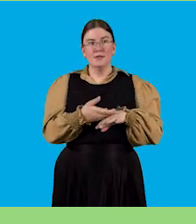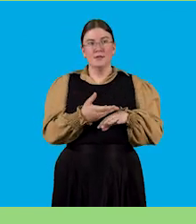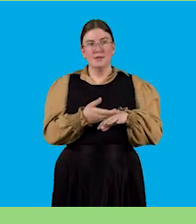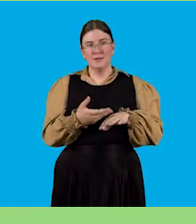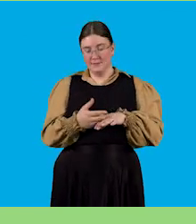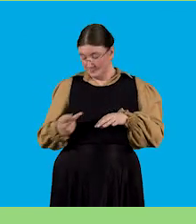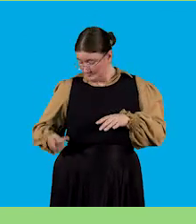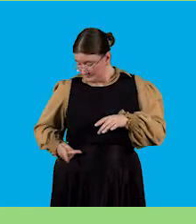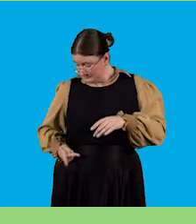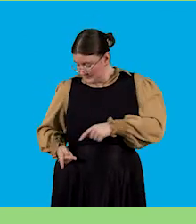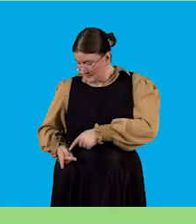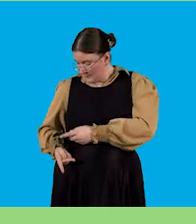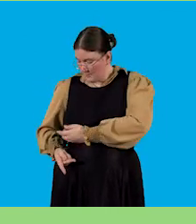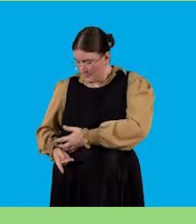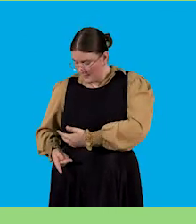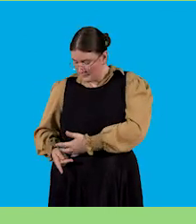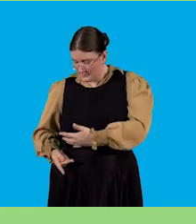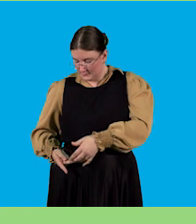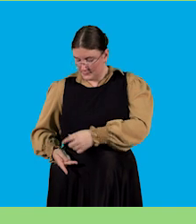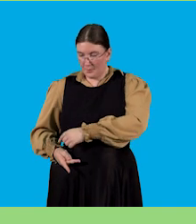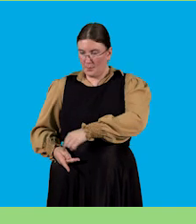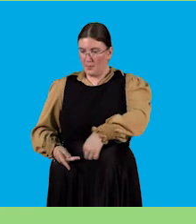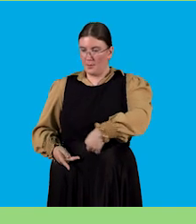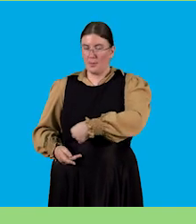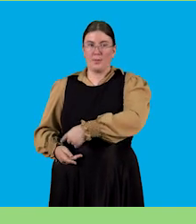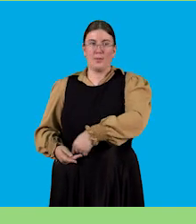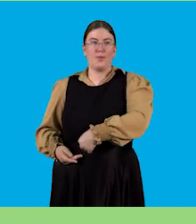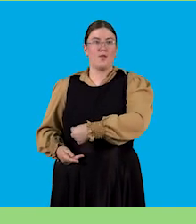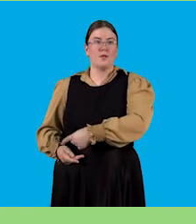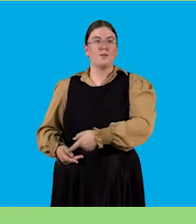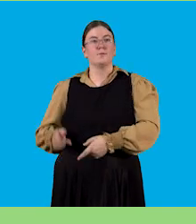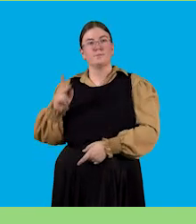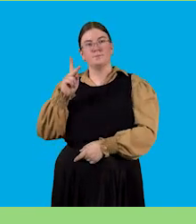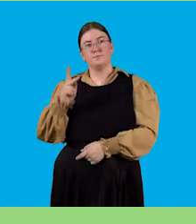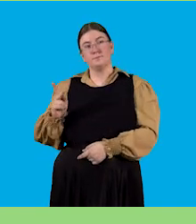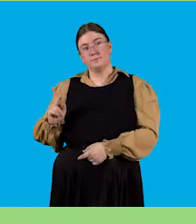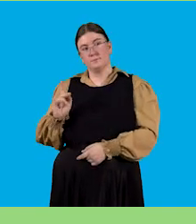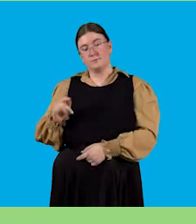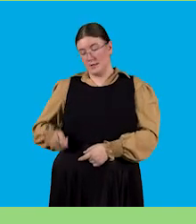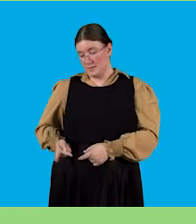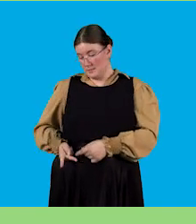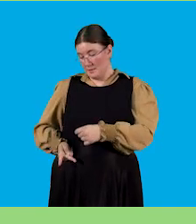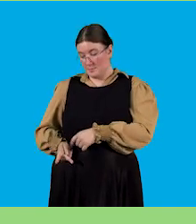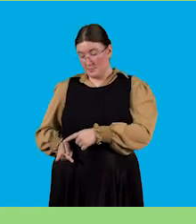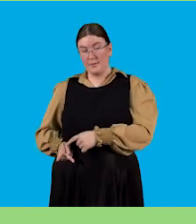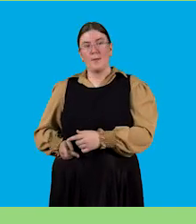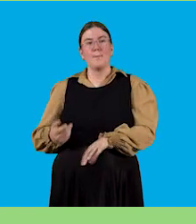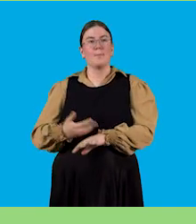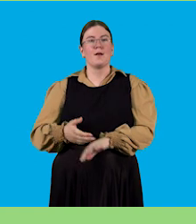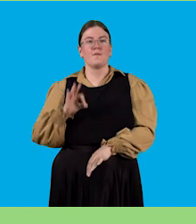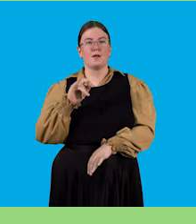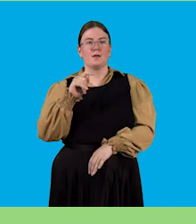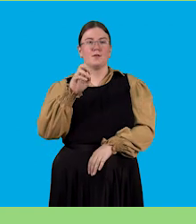the kidneys as part of the circulatory system. The kidneys filter the blood to remove